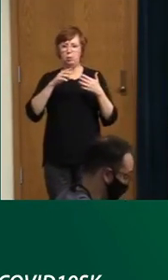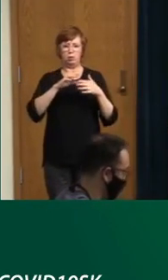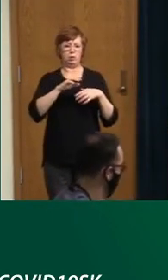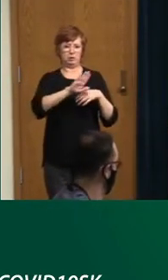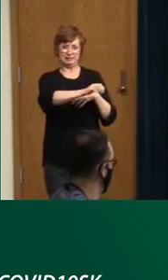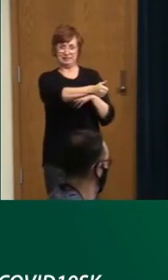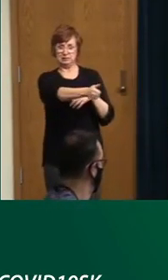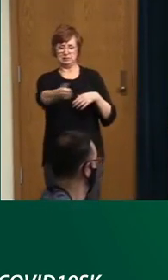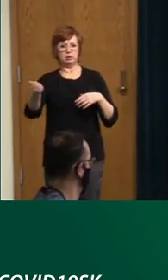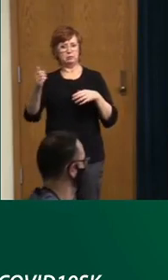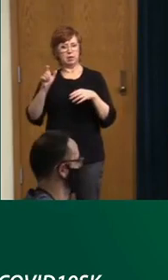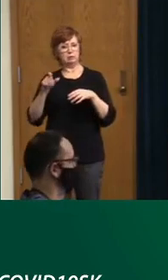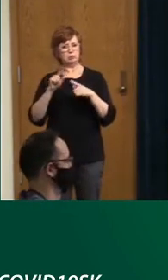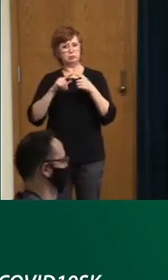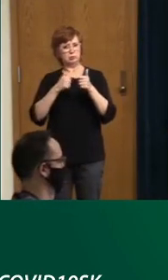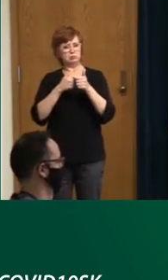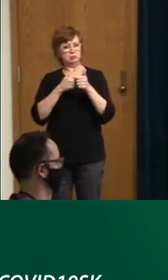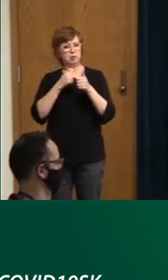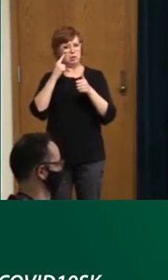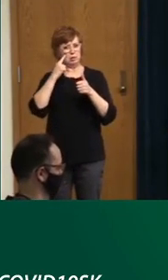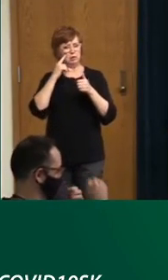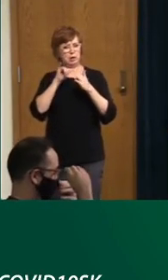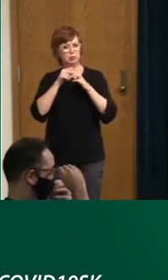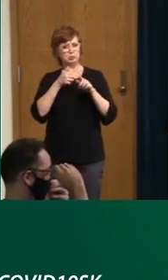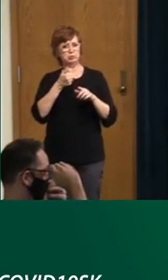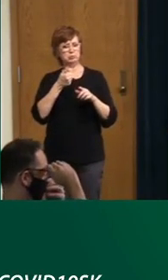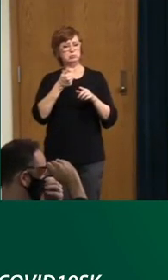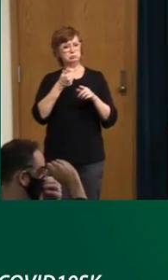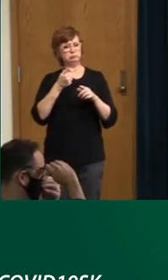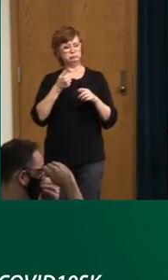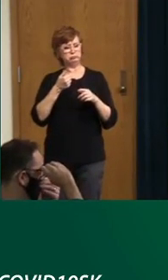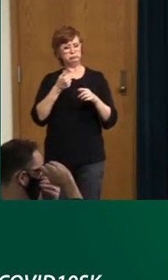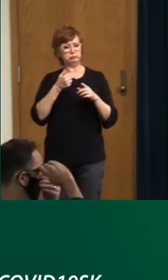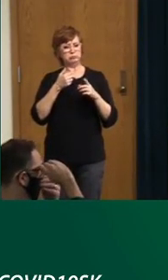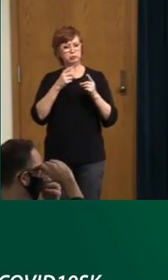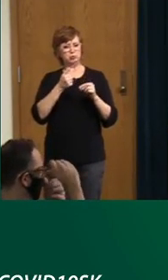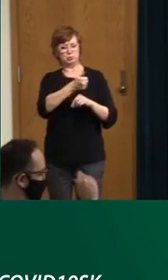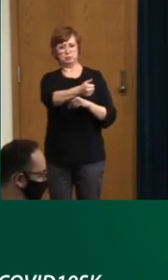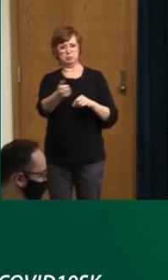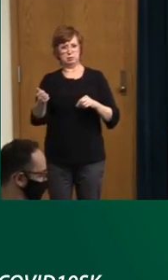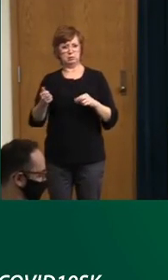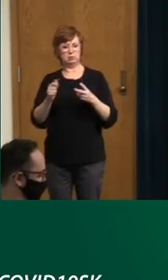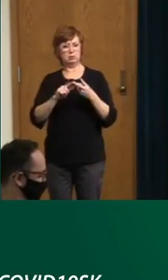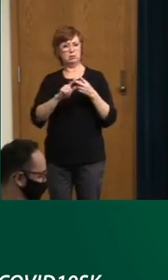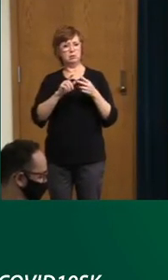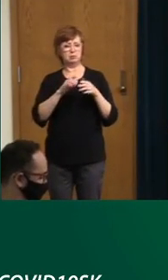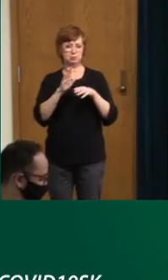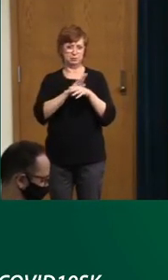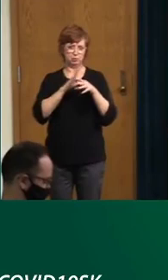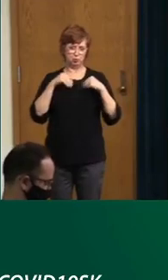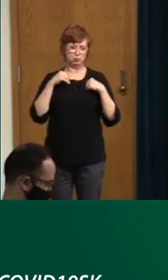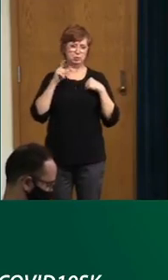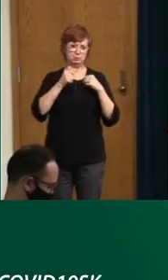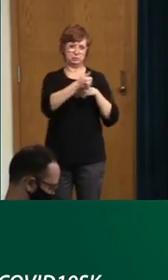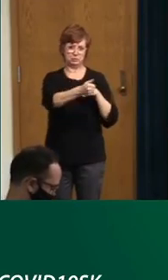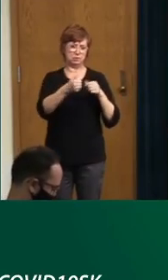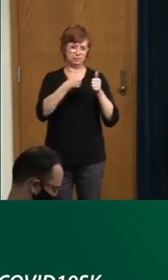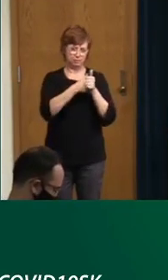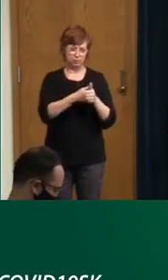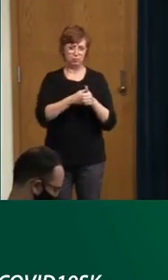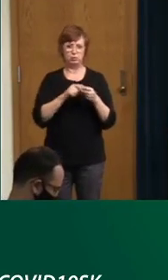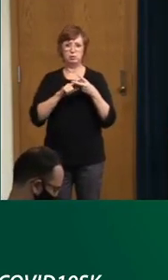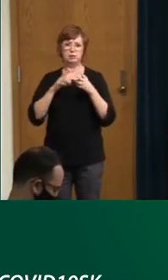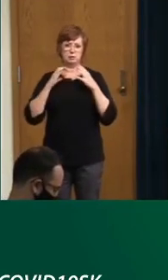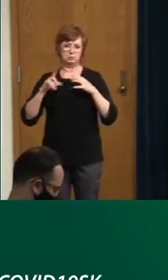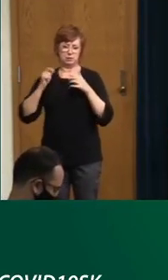there, and obviously business owners have to comply, and so do customers. But that still lets us do things that we value. But you're